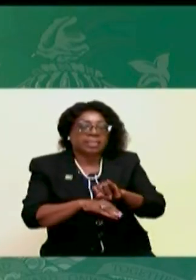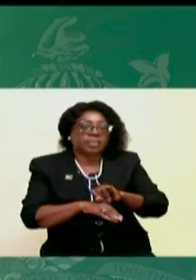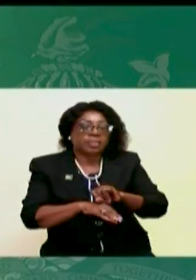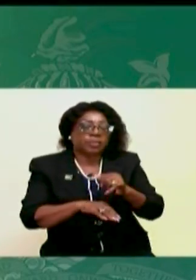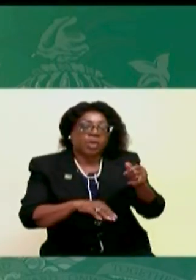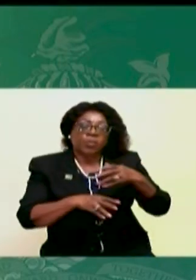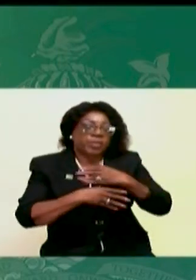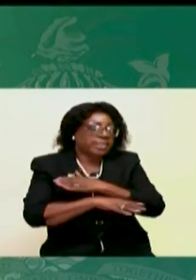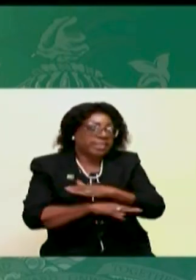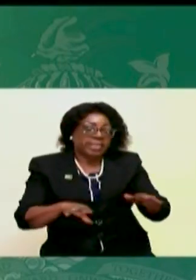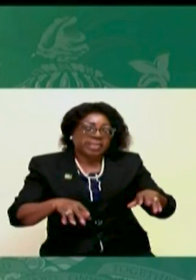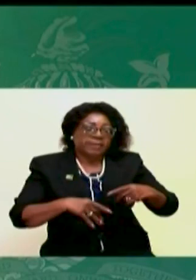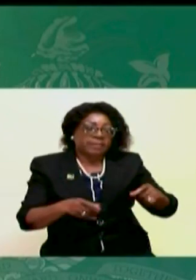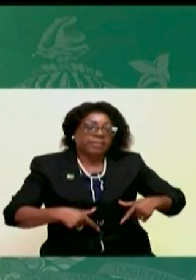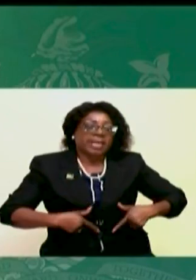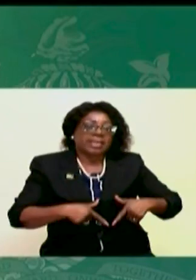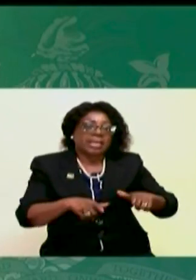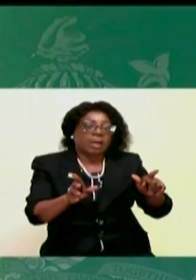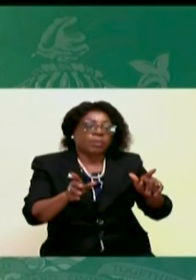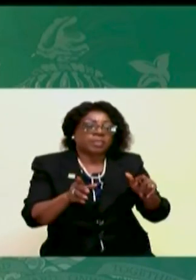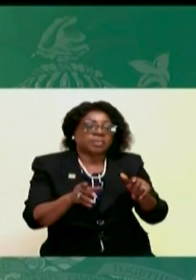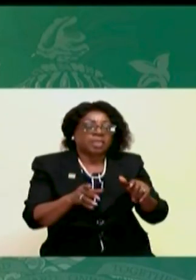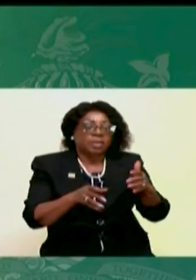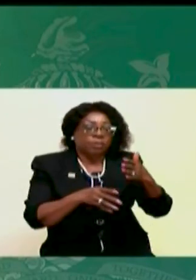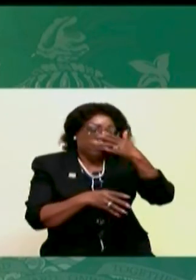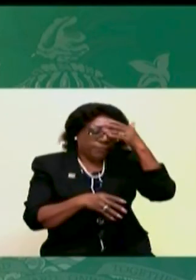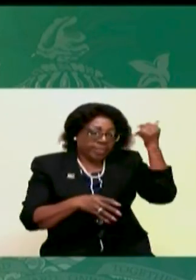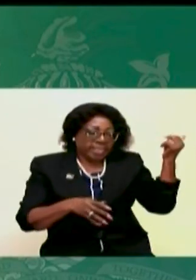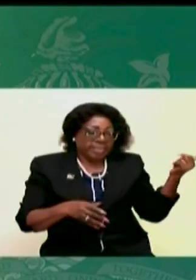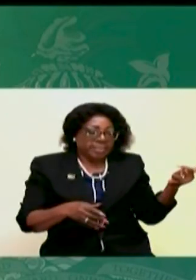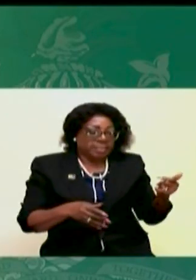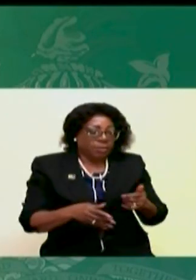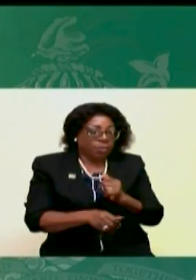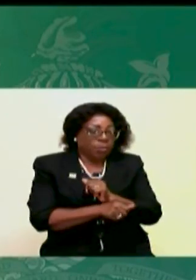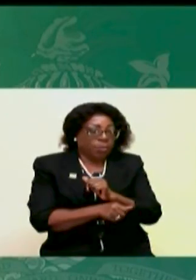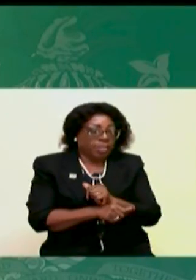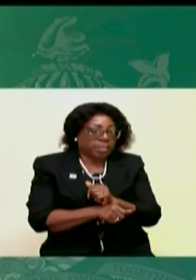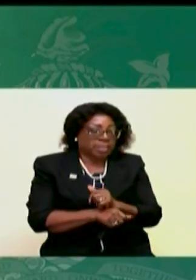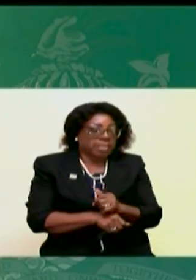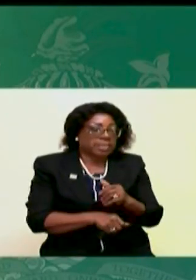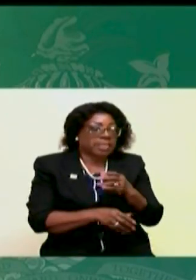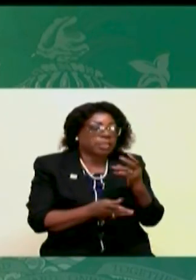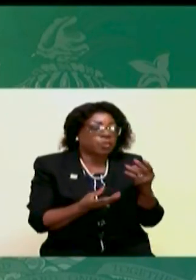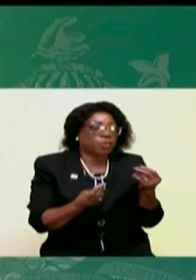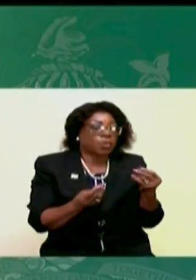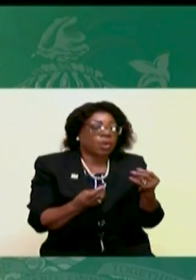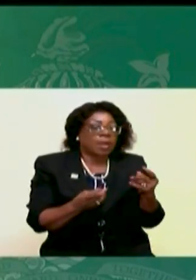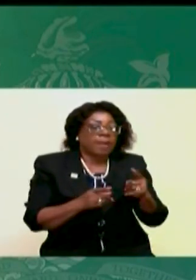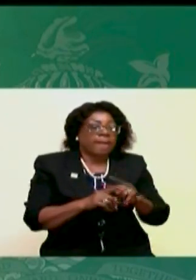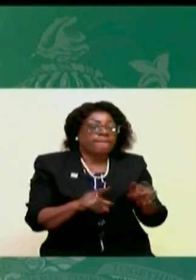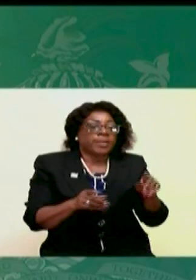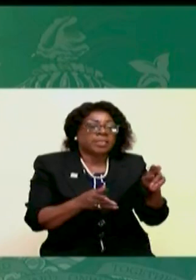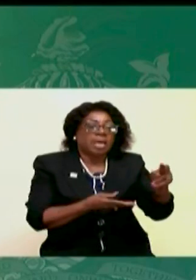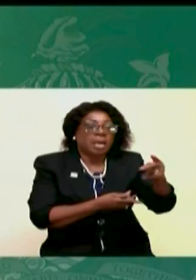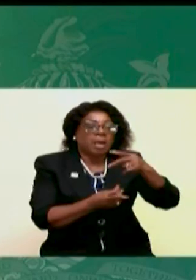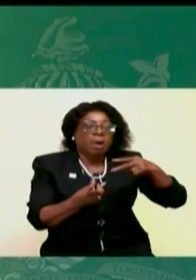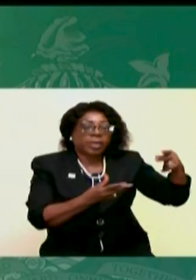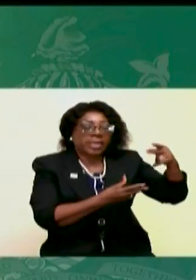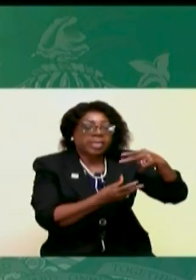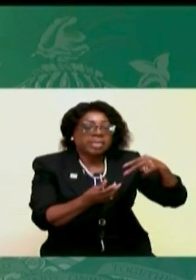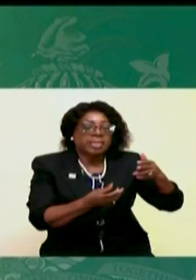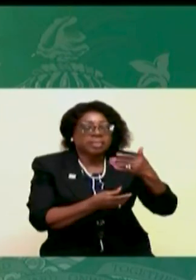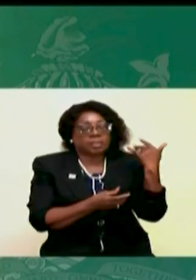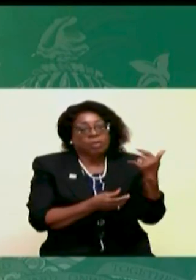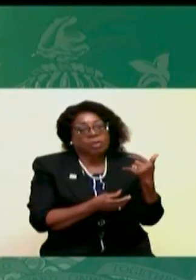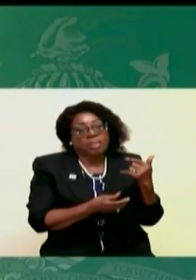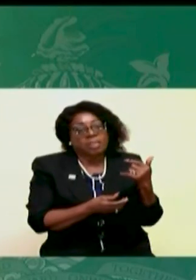allowance, Madam Speaker. And we forget that the work that they do, when the hurricane is gone and everyone's at home, or when the